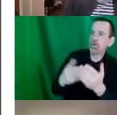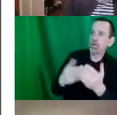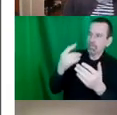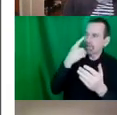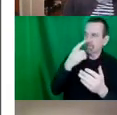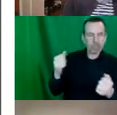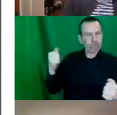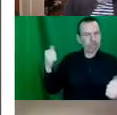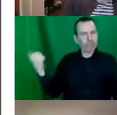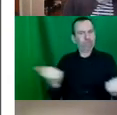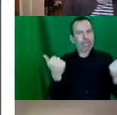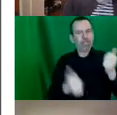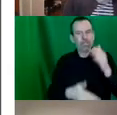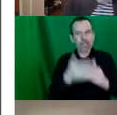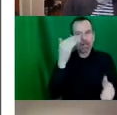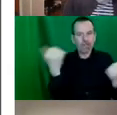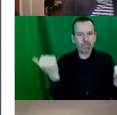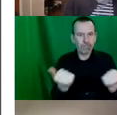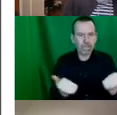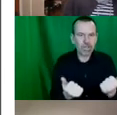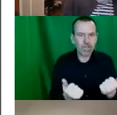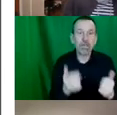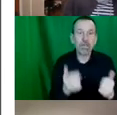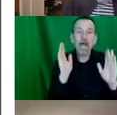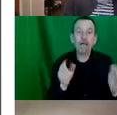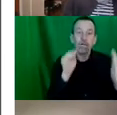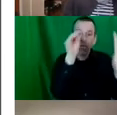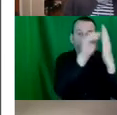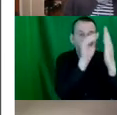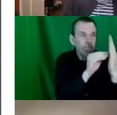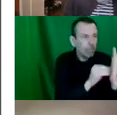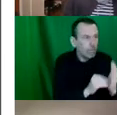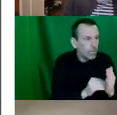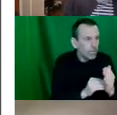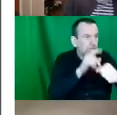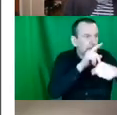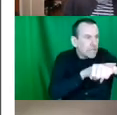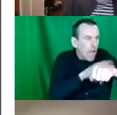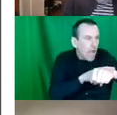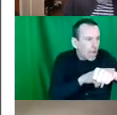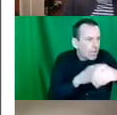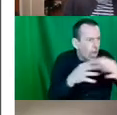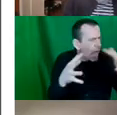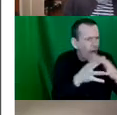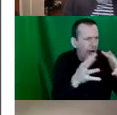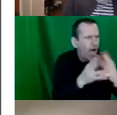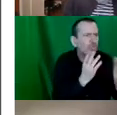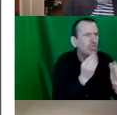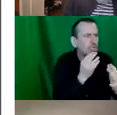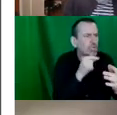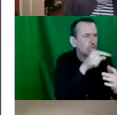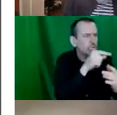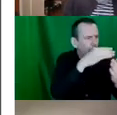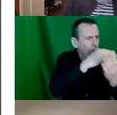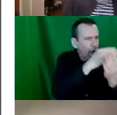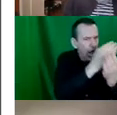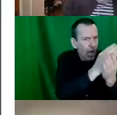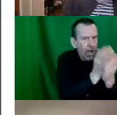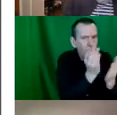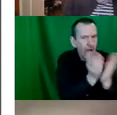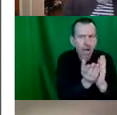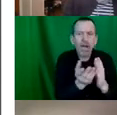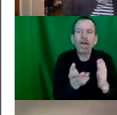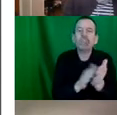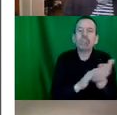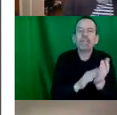was to quantify this data from each standard to see how my time was split. Being a more visual learner, this took the very glamorous form of a pie